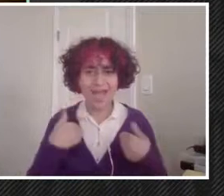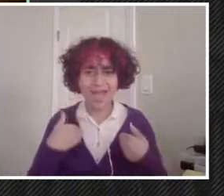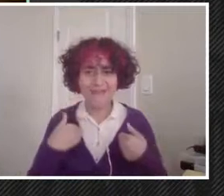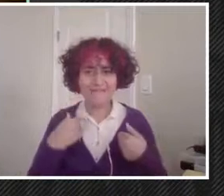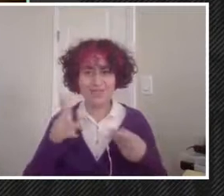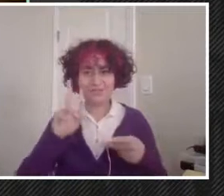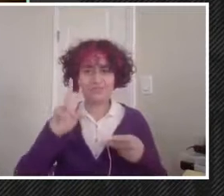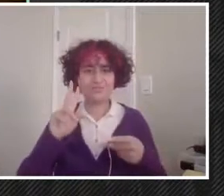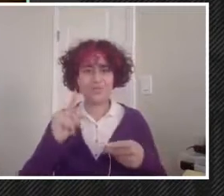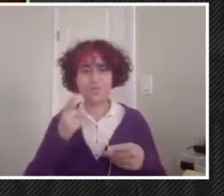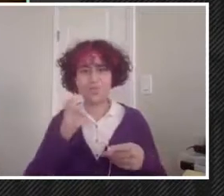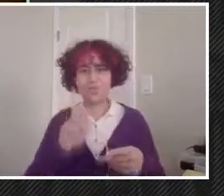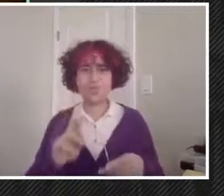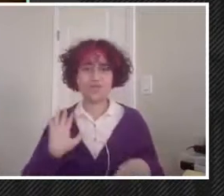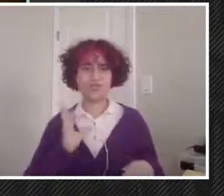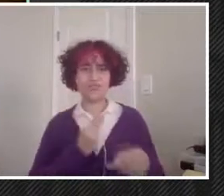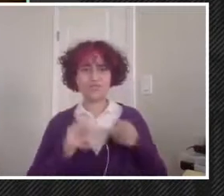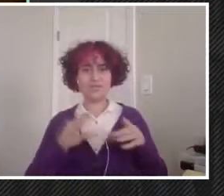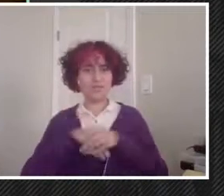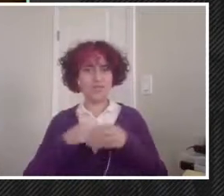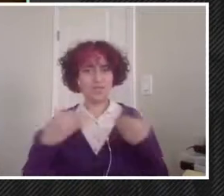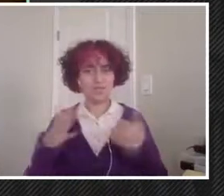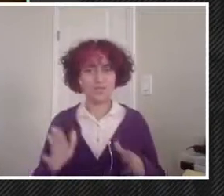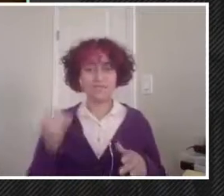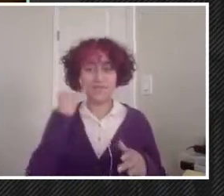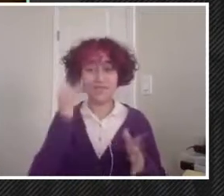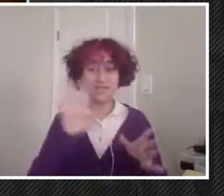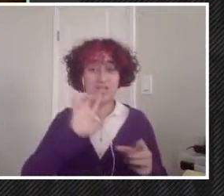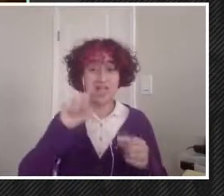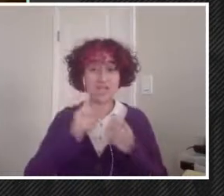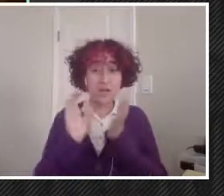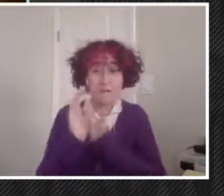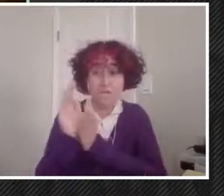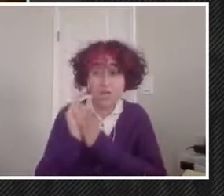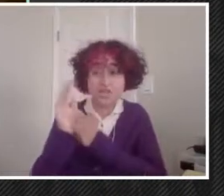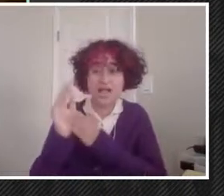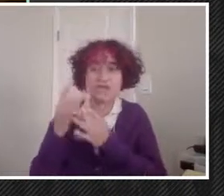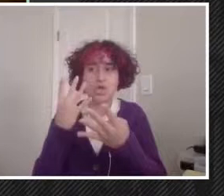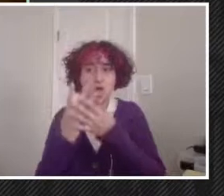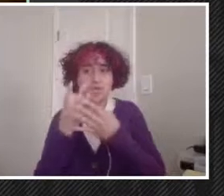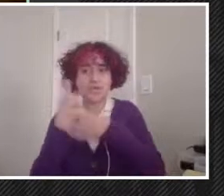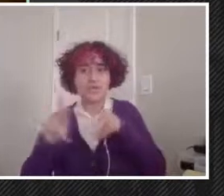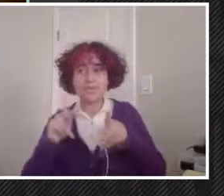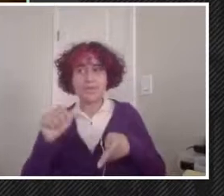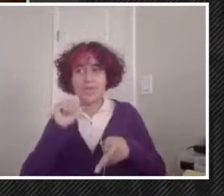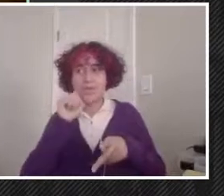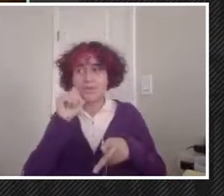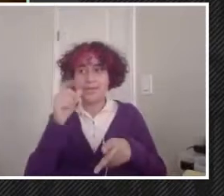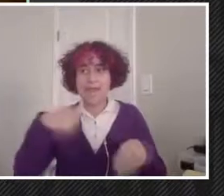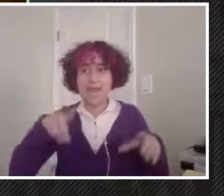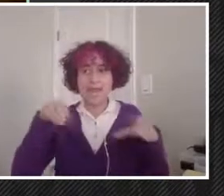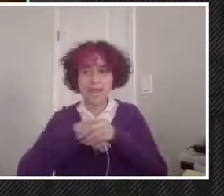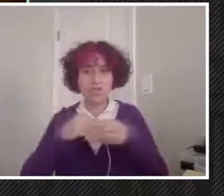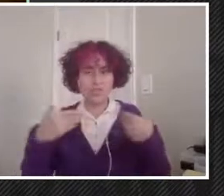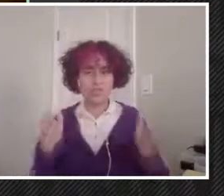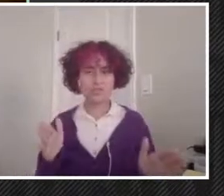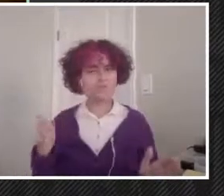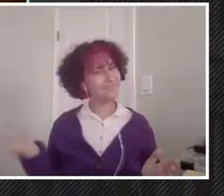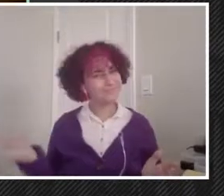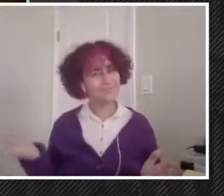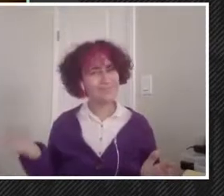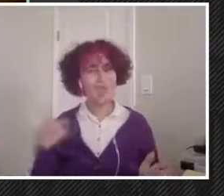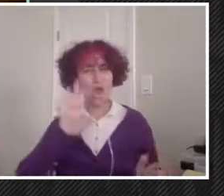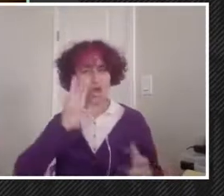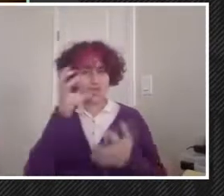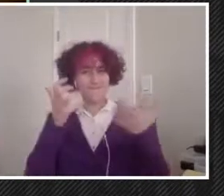If you're talking about marginalized people or formerly incarcerated people and none of them are in the room, are you fit to even make a